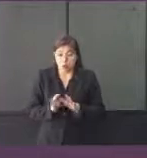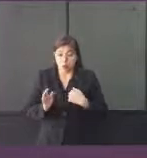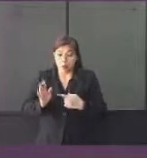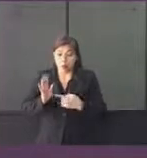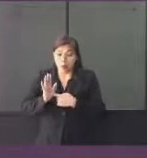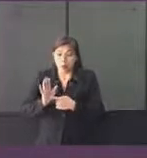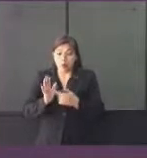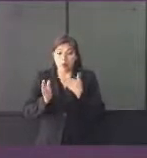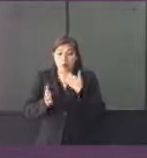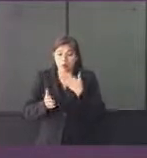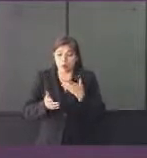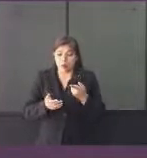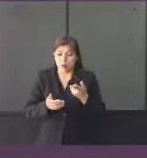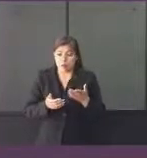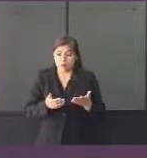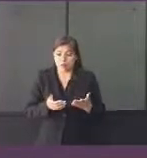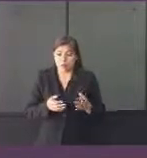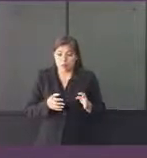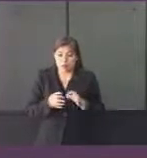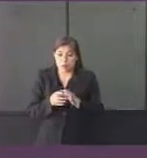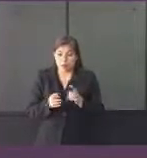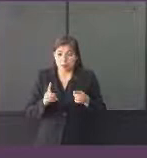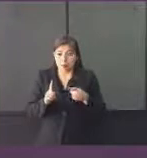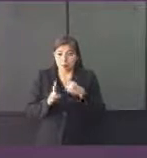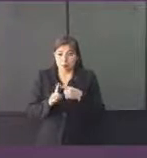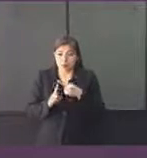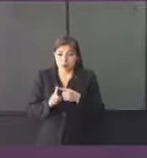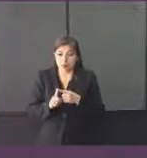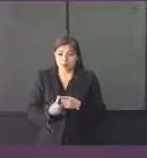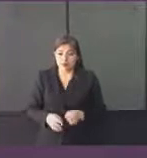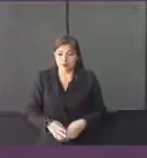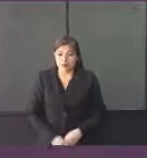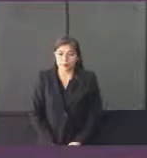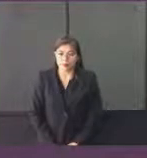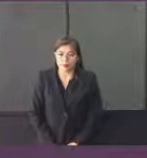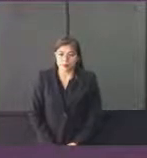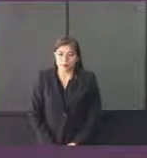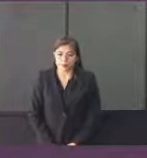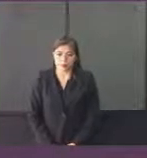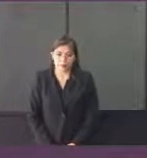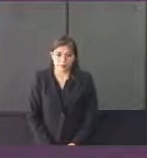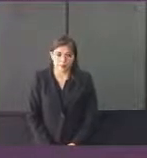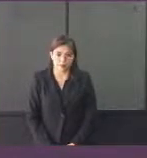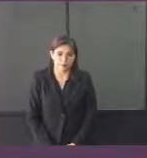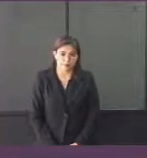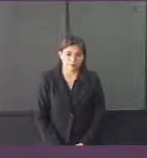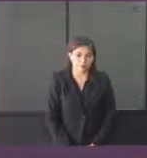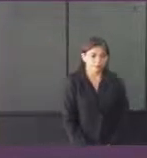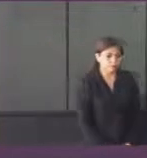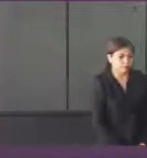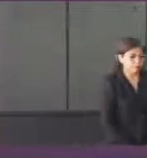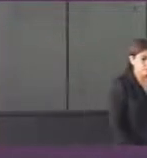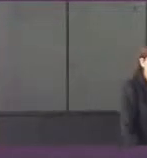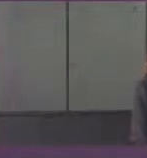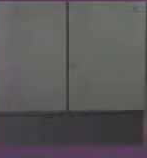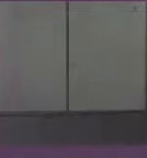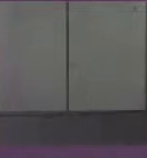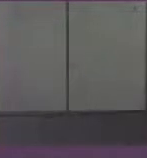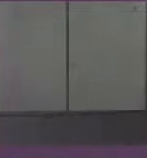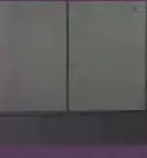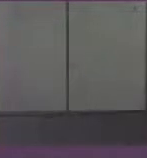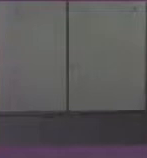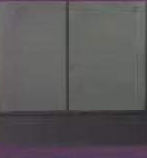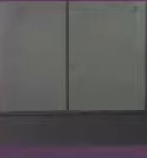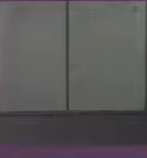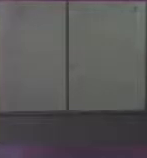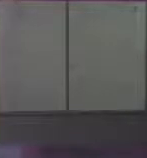very coordinated results and positive results. That's it. Thank you. Thank you,